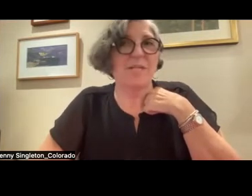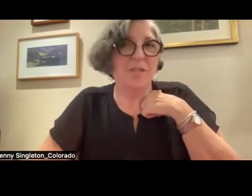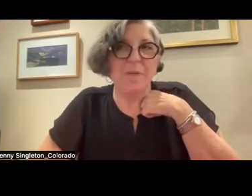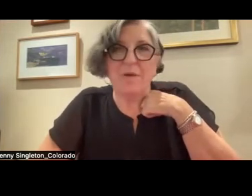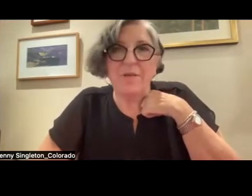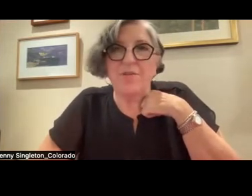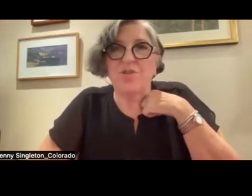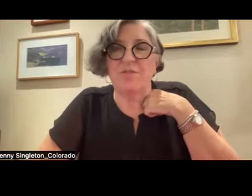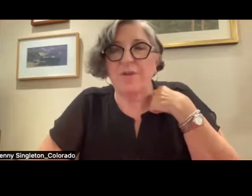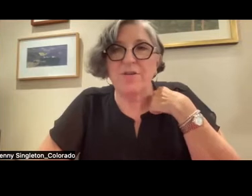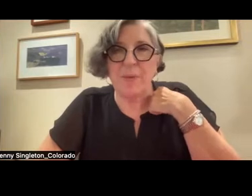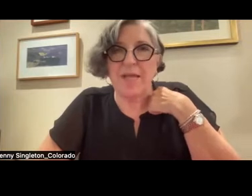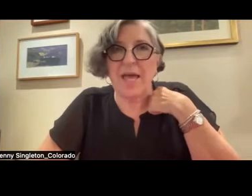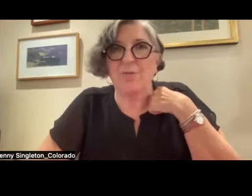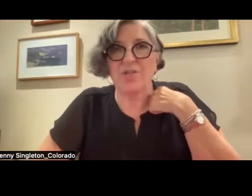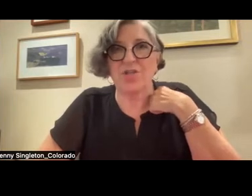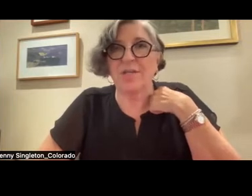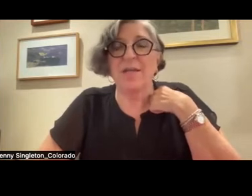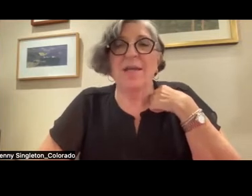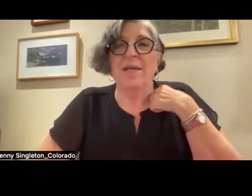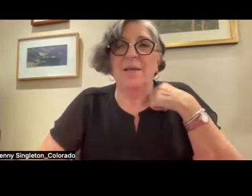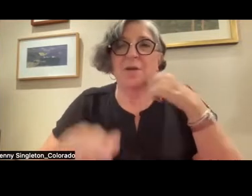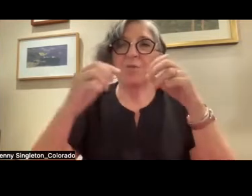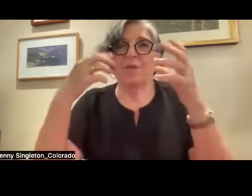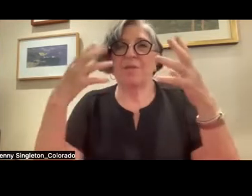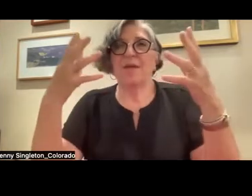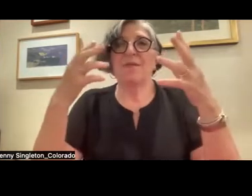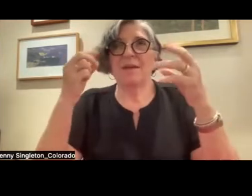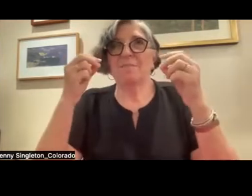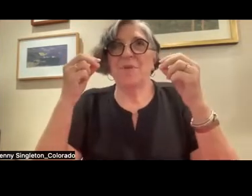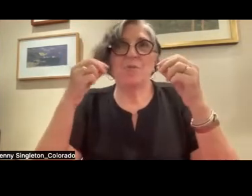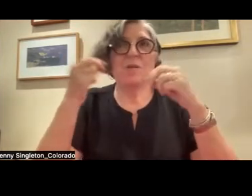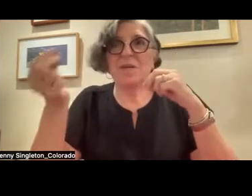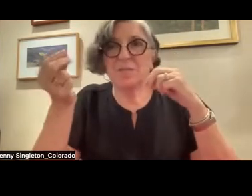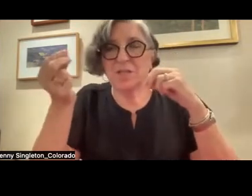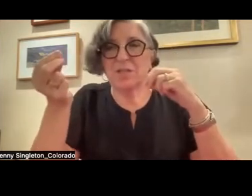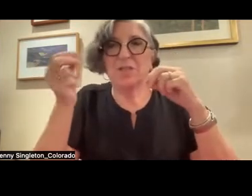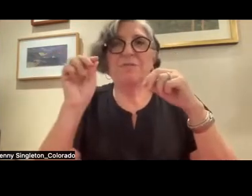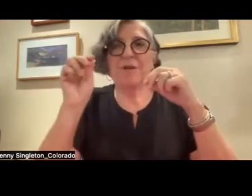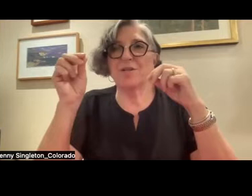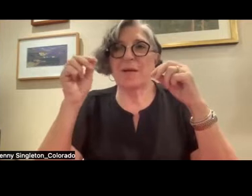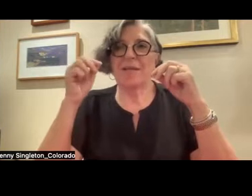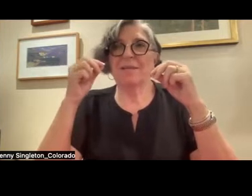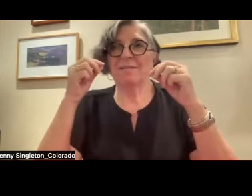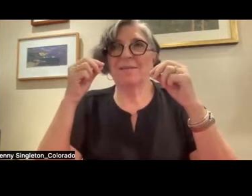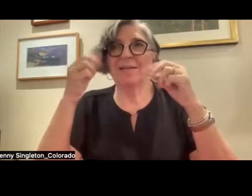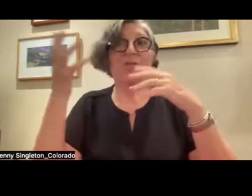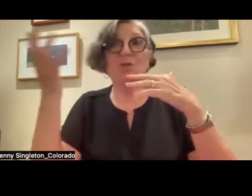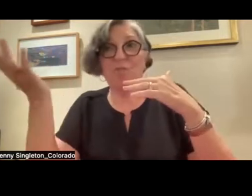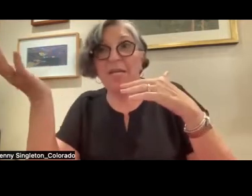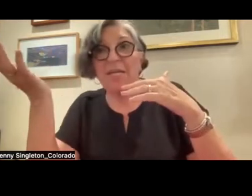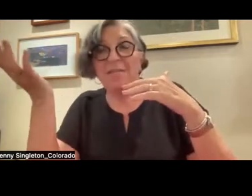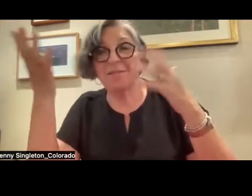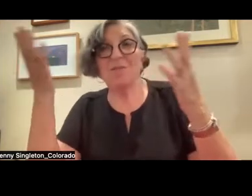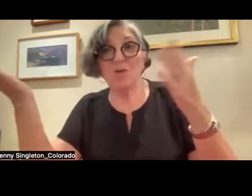Now, just a little bit about research on fingerspelling acquisition. You would think that you wouldn't be able to learn fingerspelling unless you